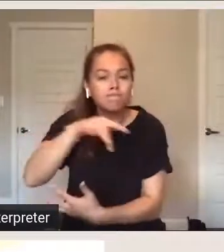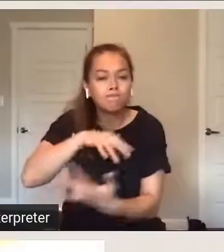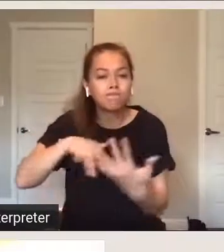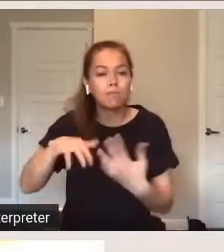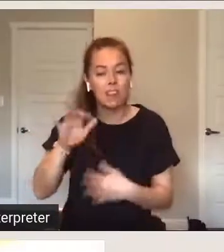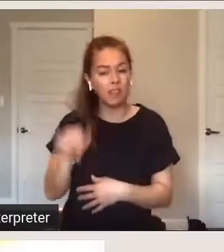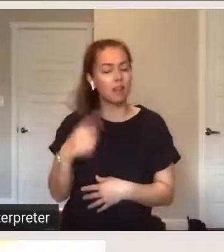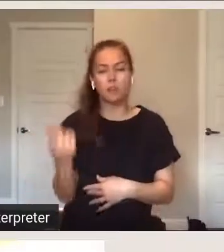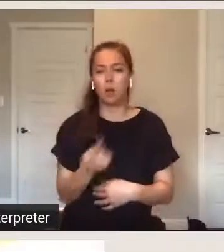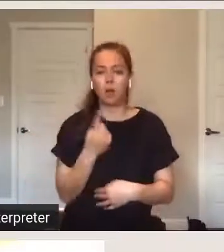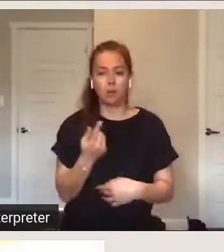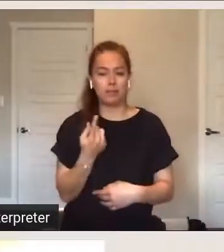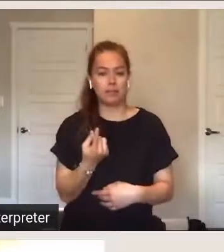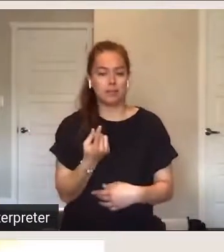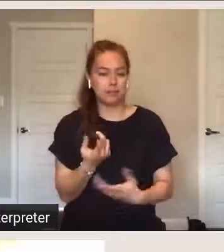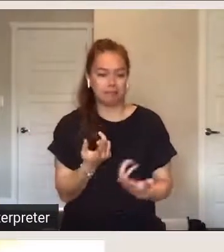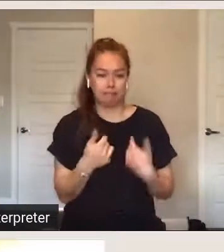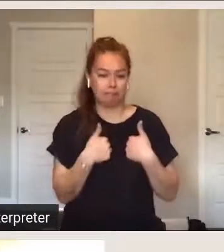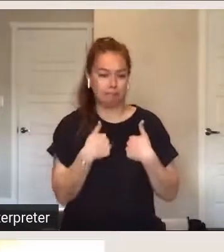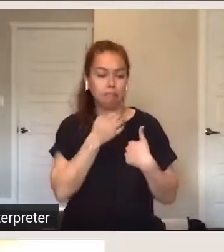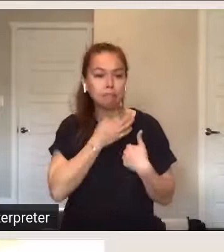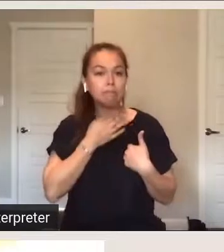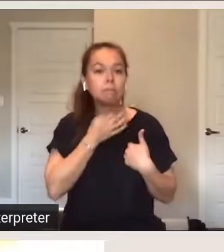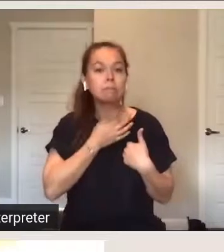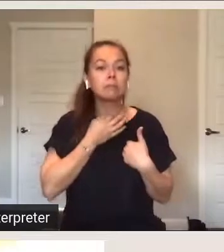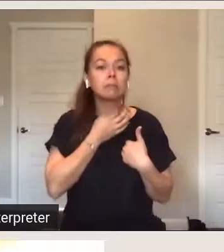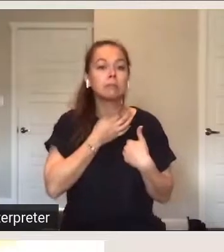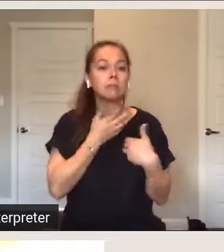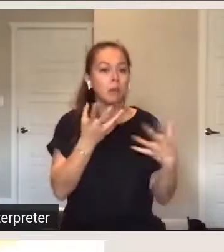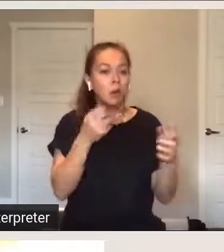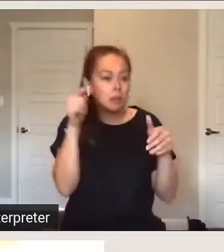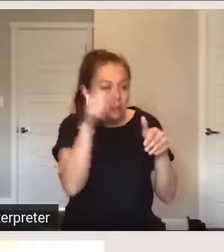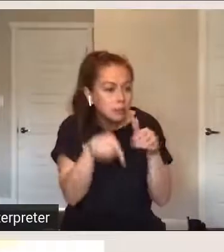about and wanted to explore and luckily got to do it through this film.